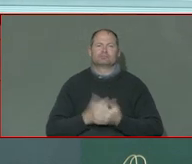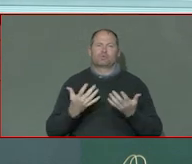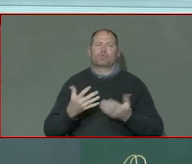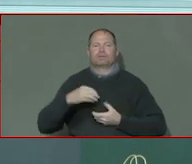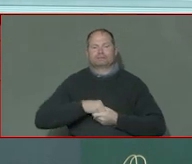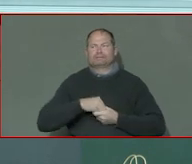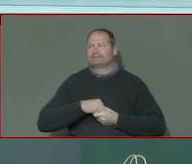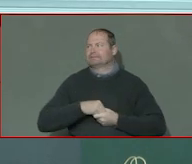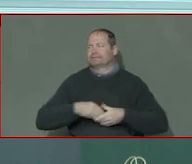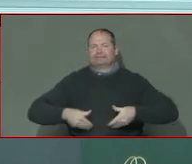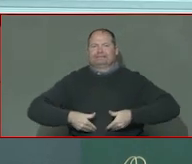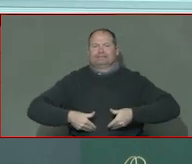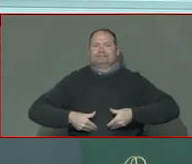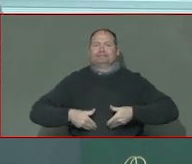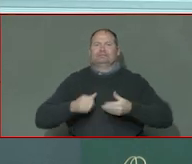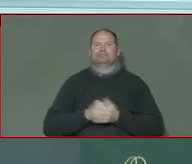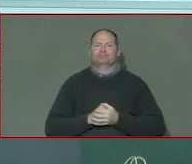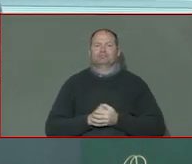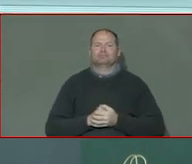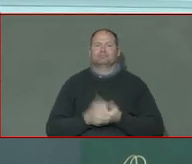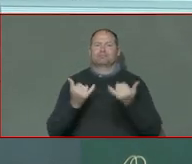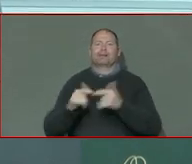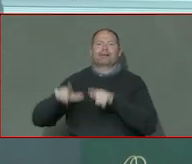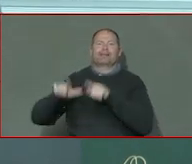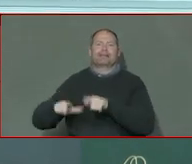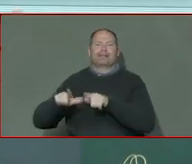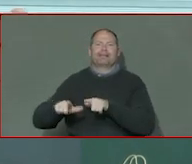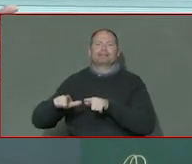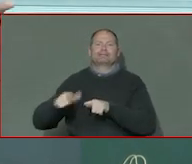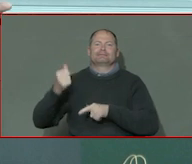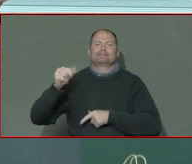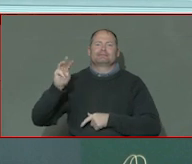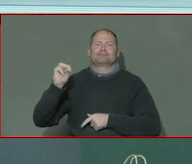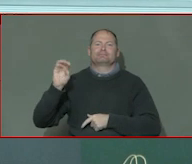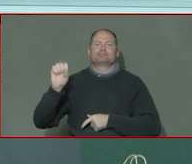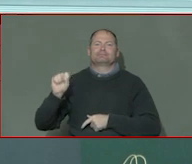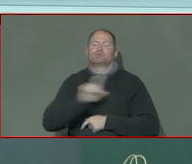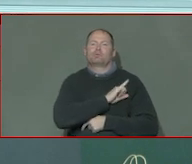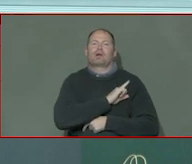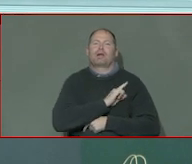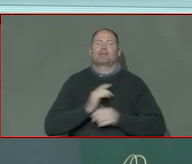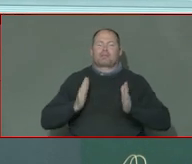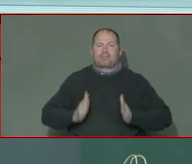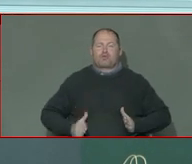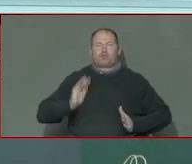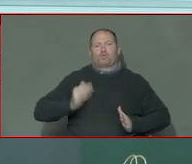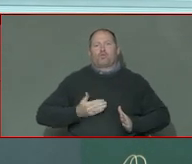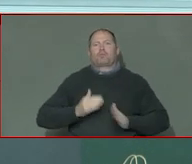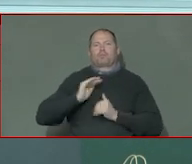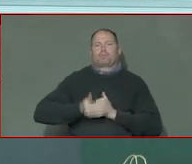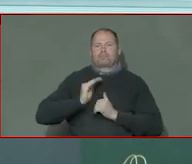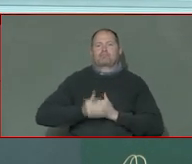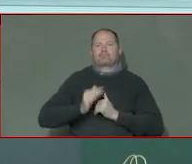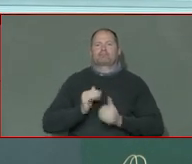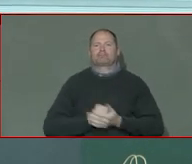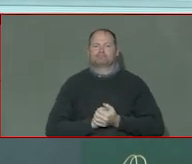internal fertilization. Less gametes because they are protected. They are protected by the female body. So that's a lot of protection that we